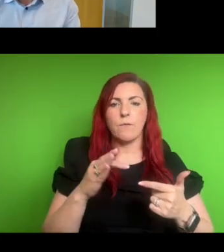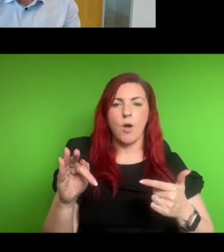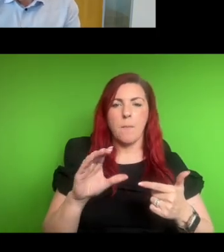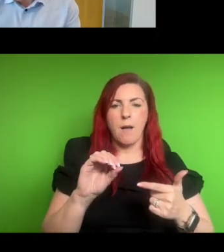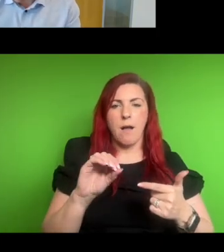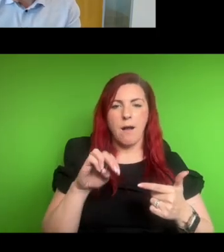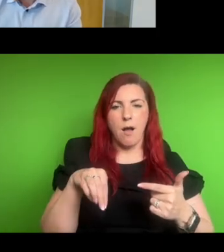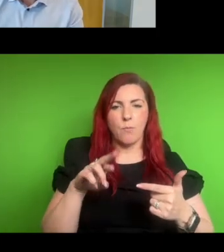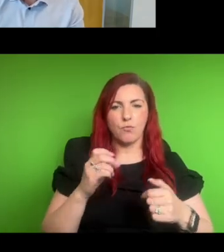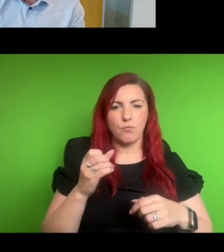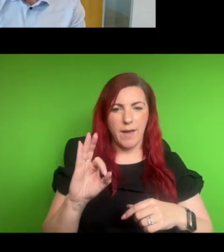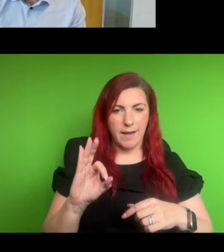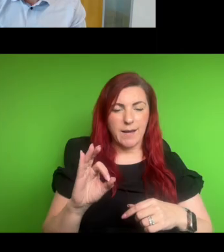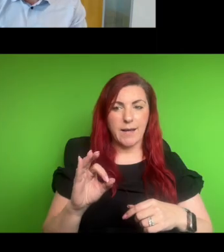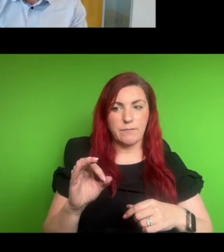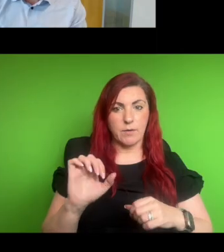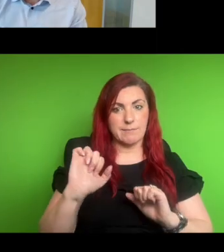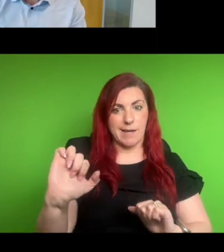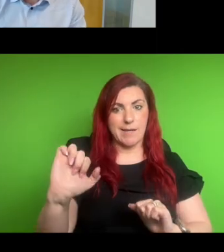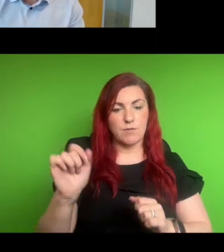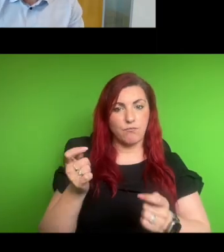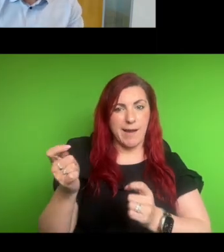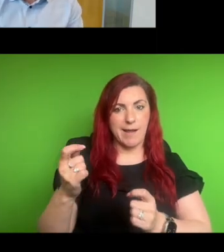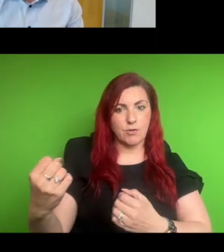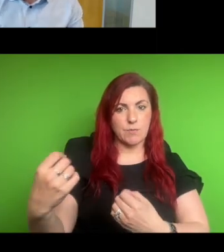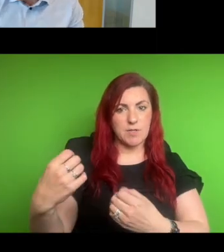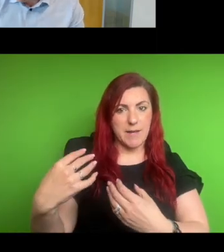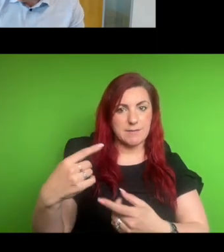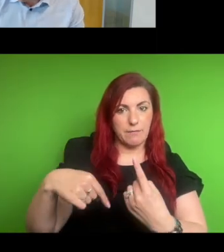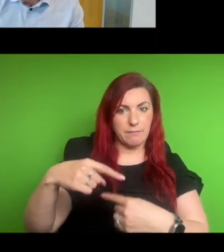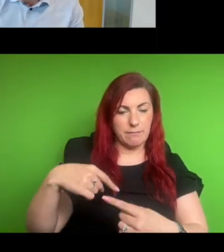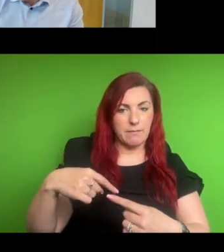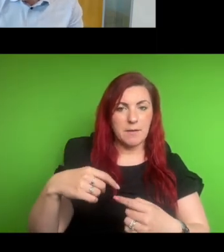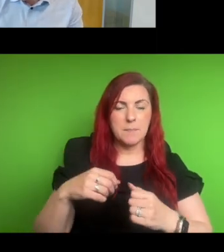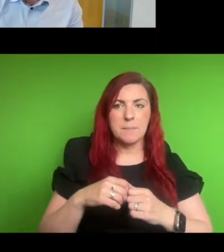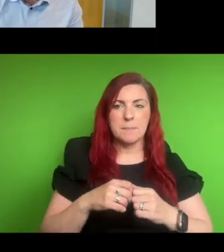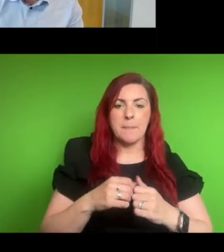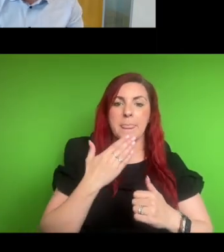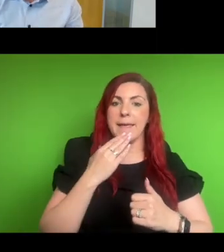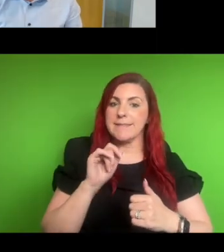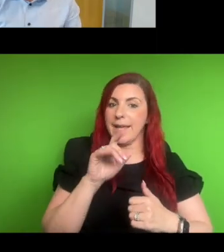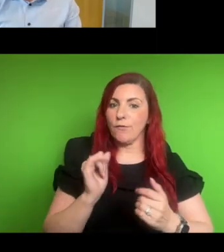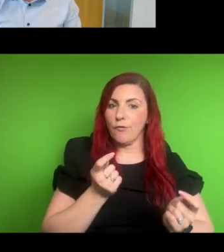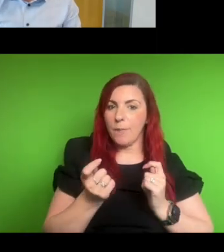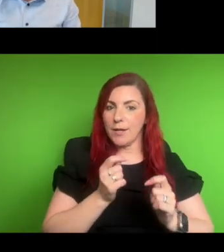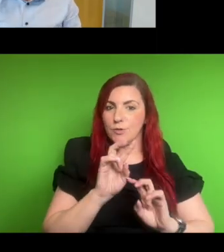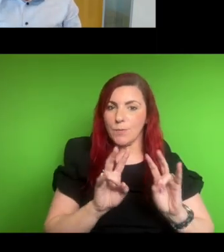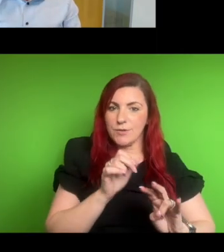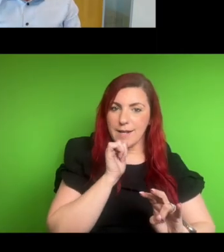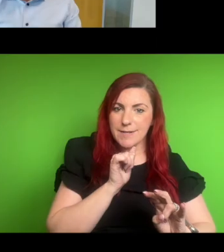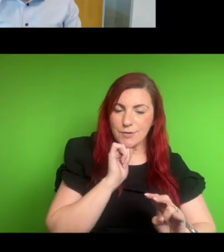on giving us that insight from a regulator's point of view. Thanks to Avery for managing the questions and answers. Thanks